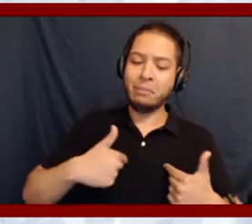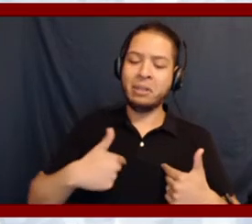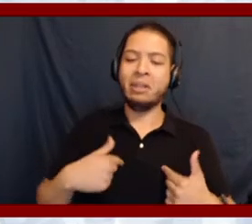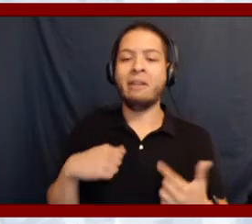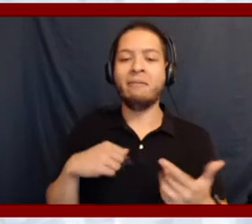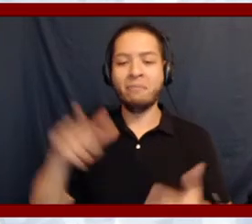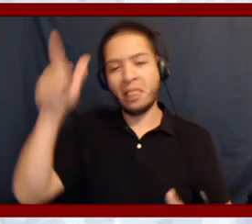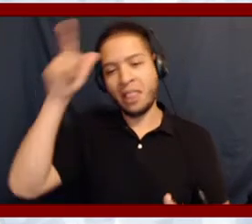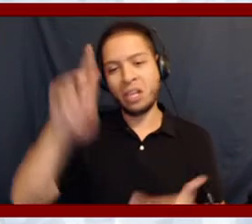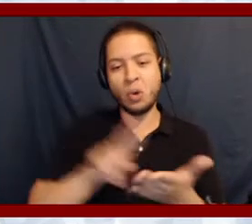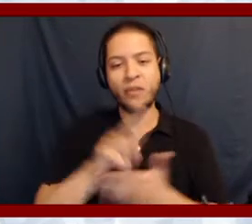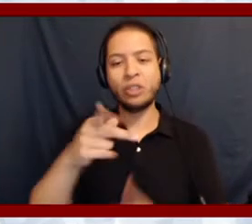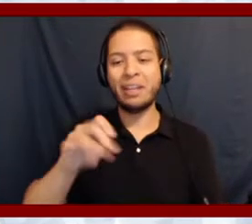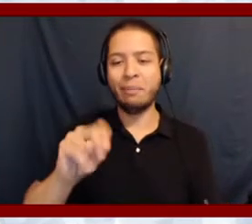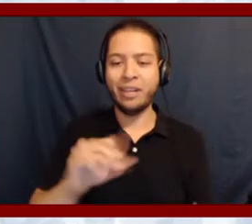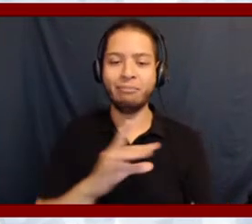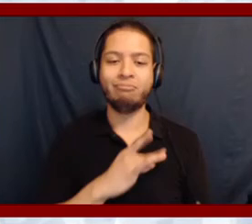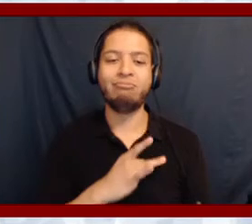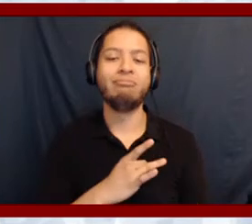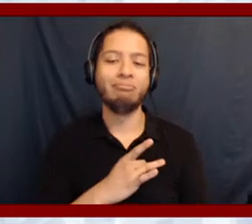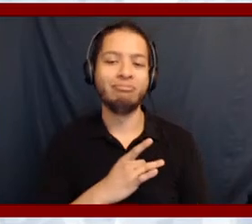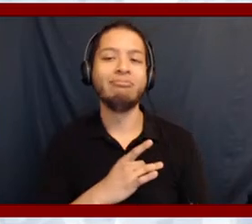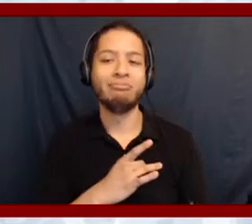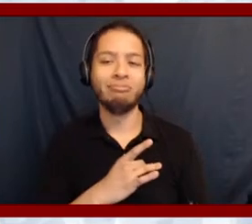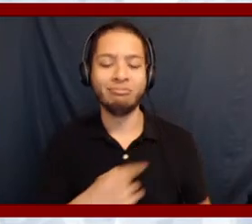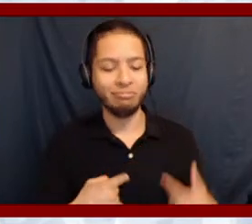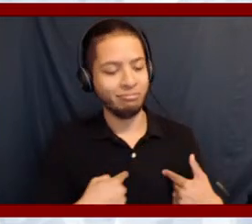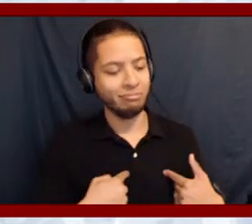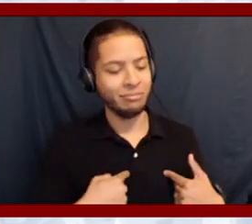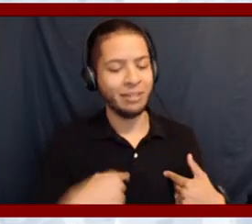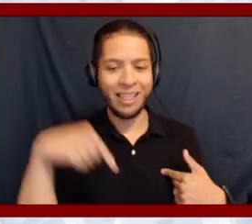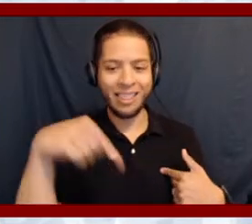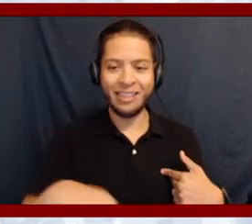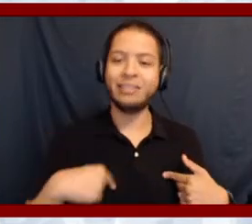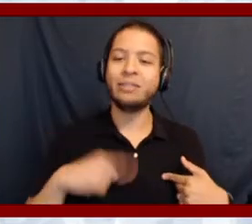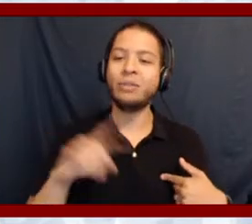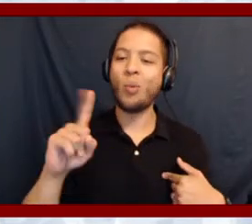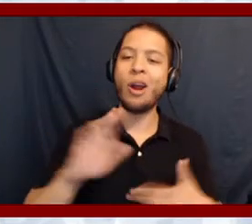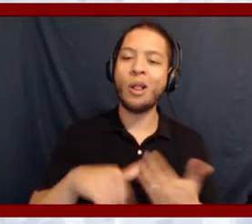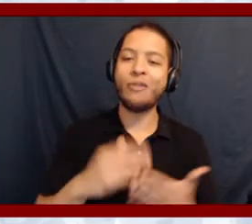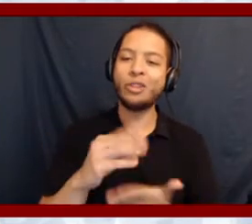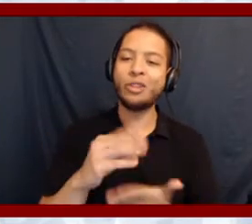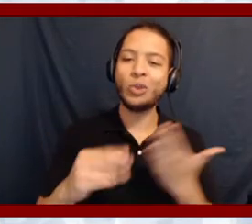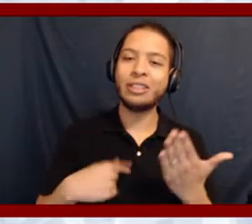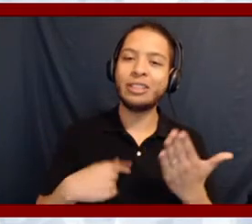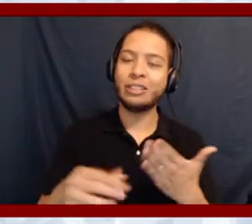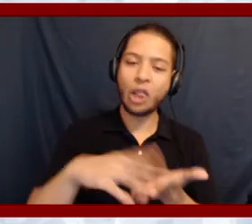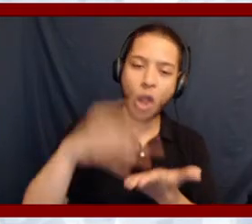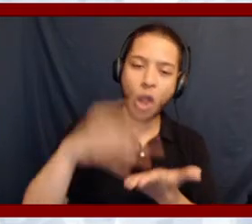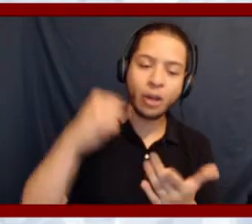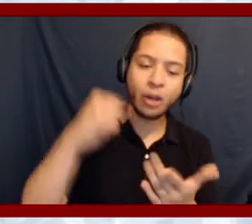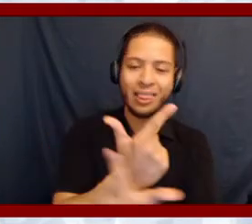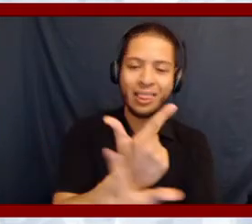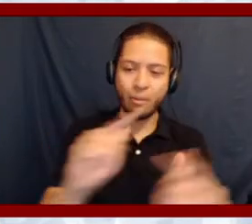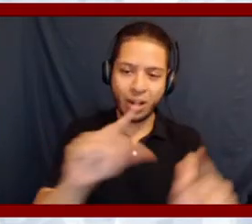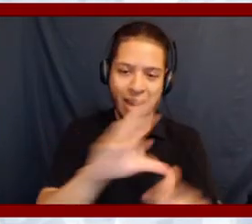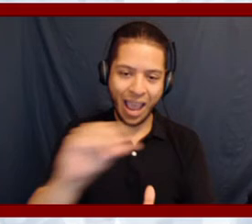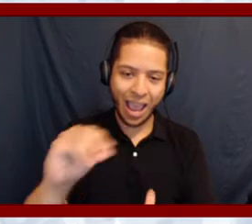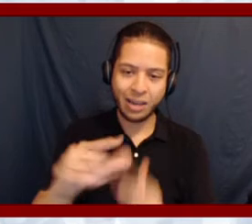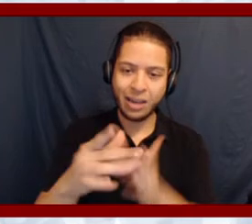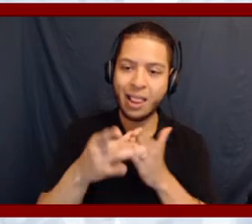be here, where students learn, liberate, and lead. The past year and a half has been incredibly difficult for